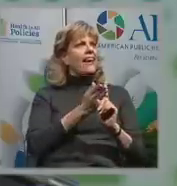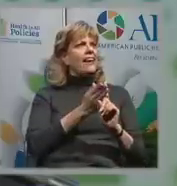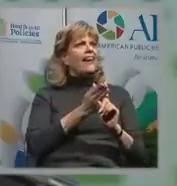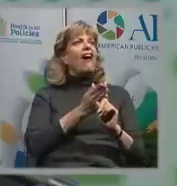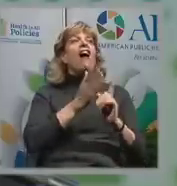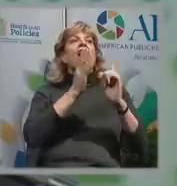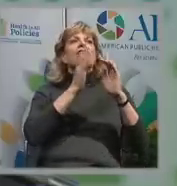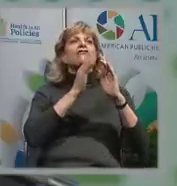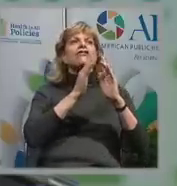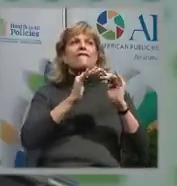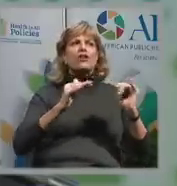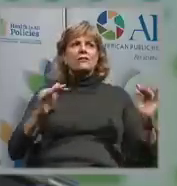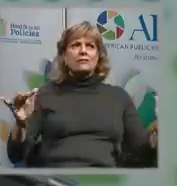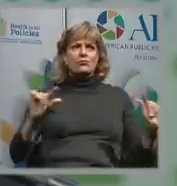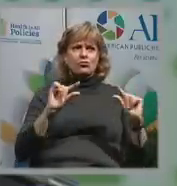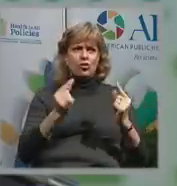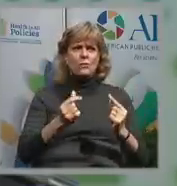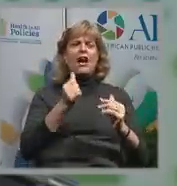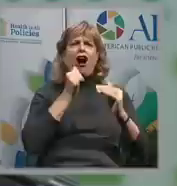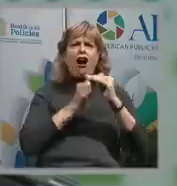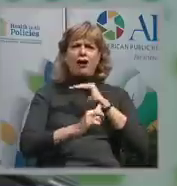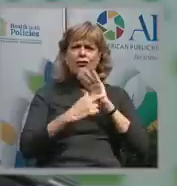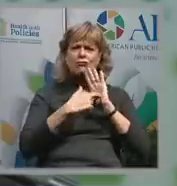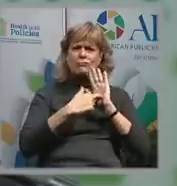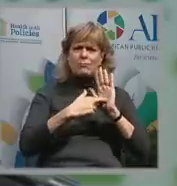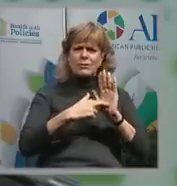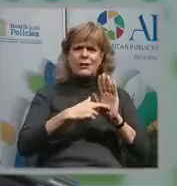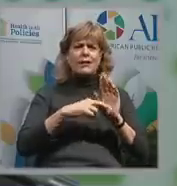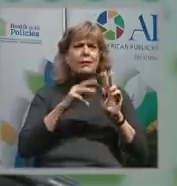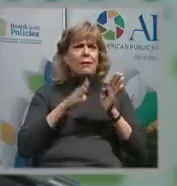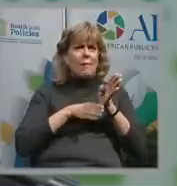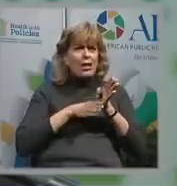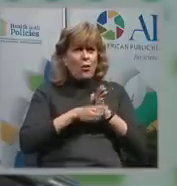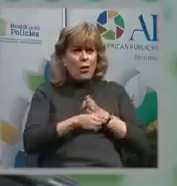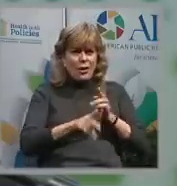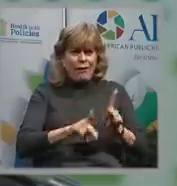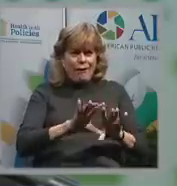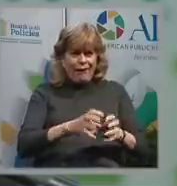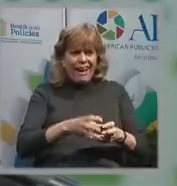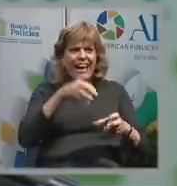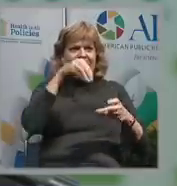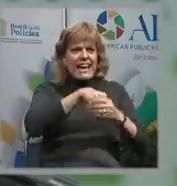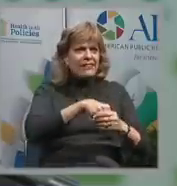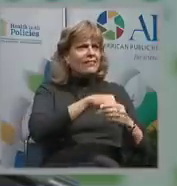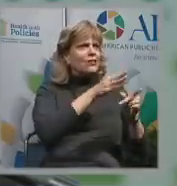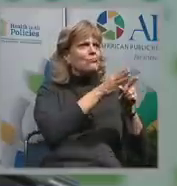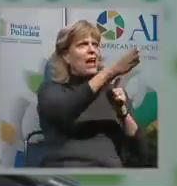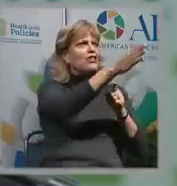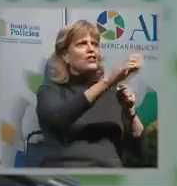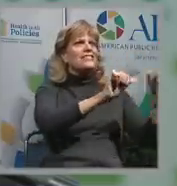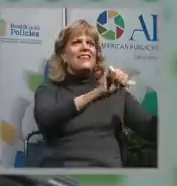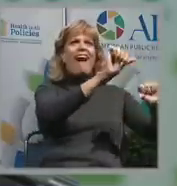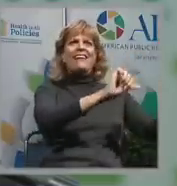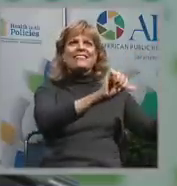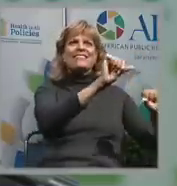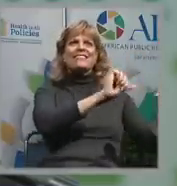underrepresented minorities into the sciences. So I want to bring to the